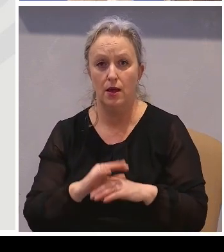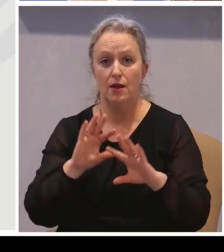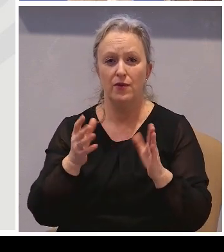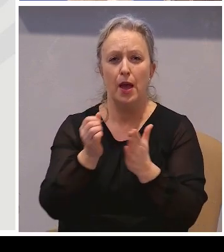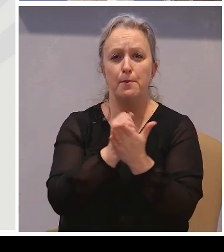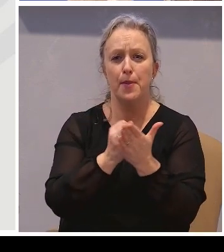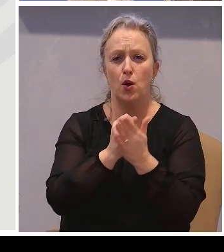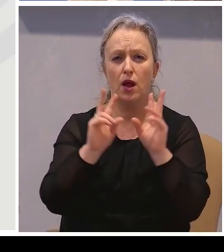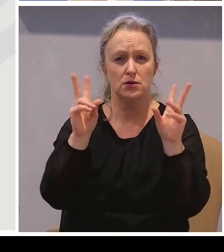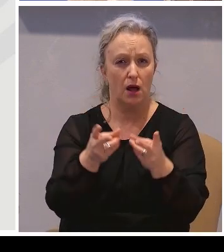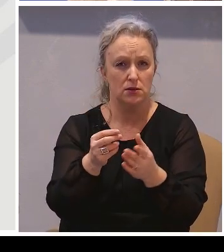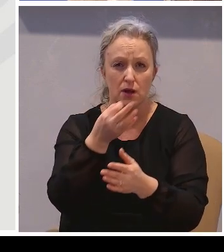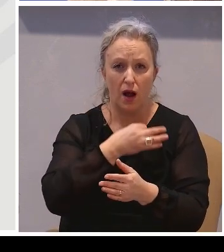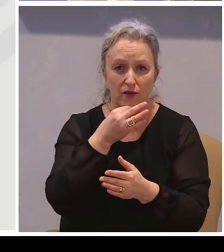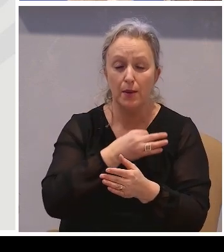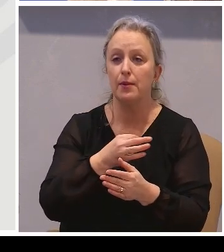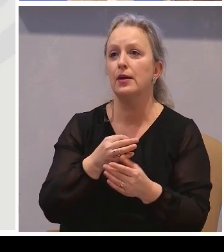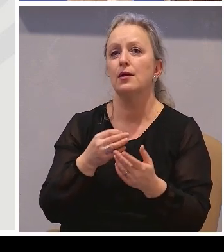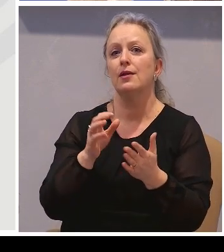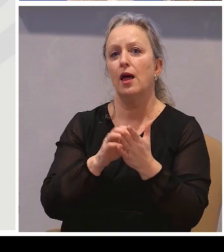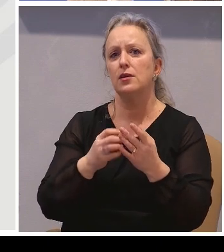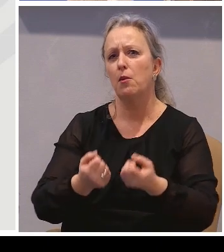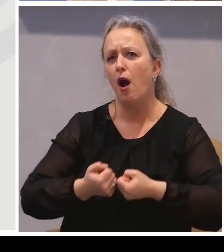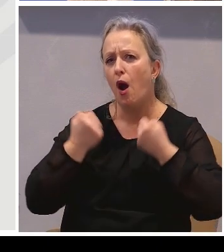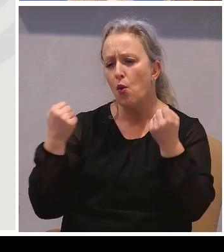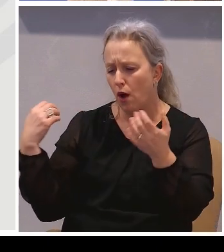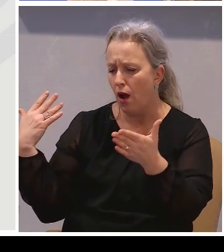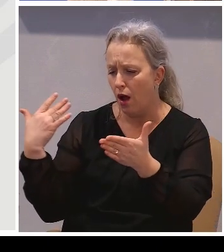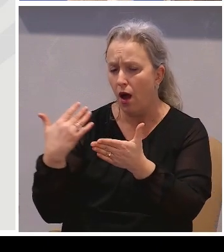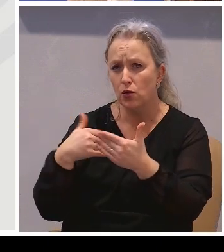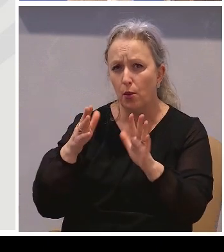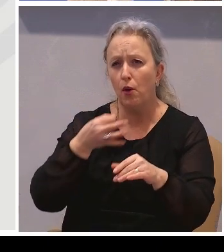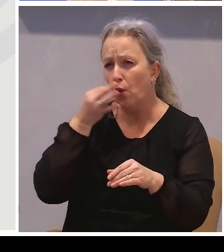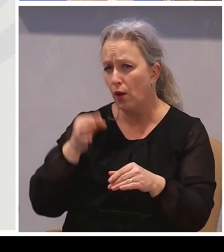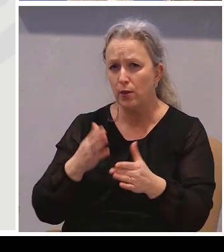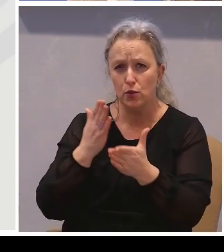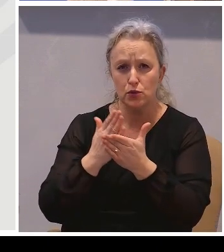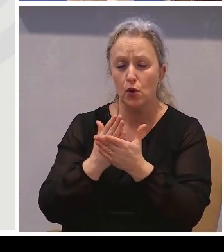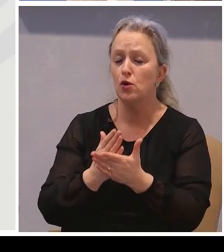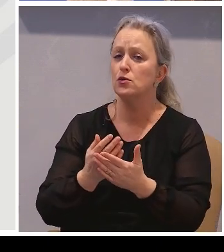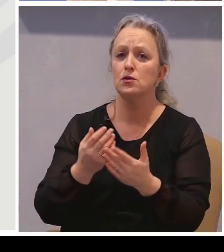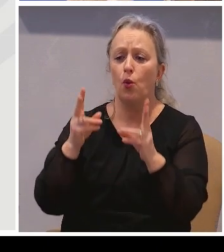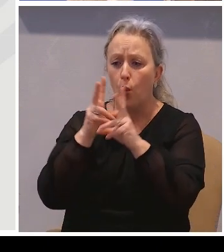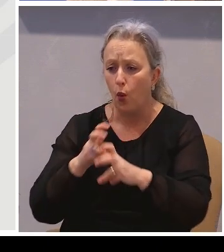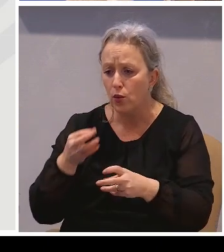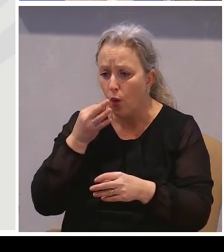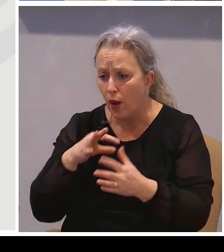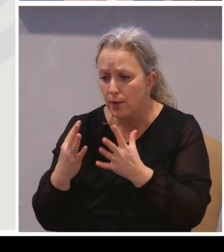This plan doesn't have to be submitted